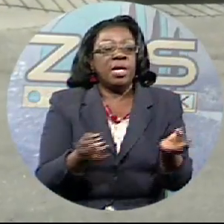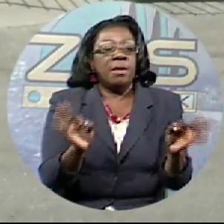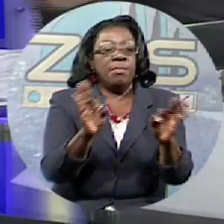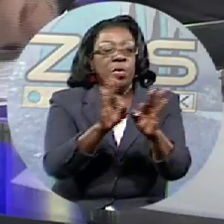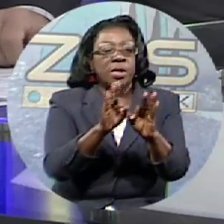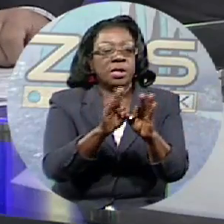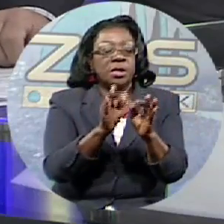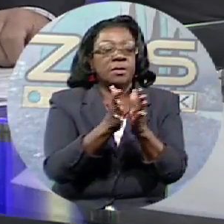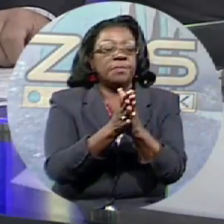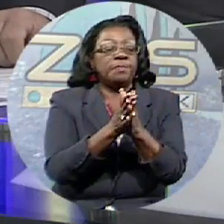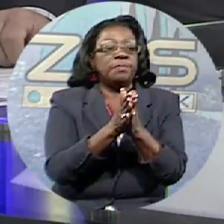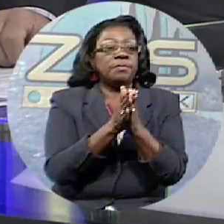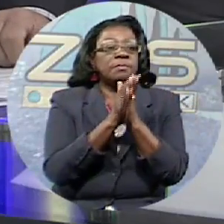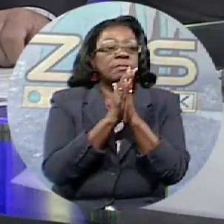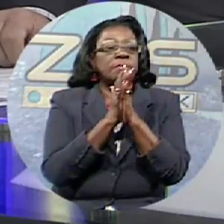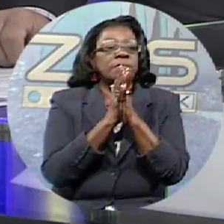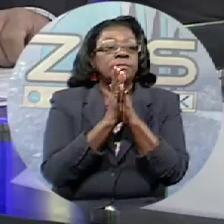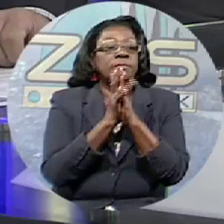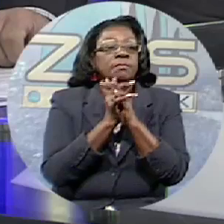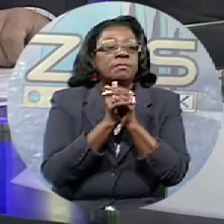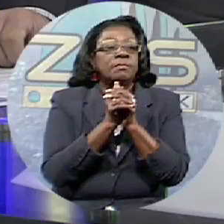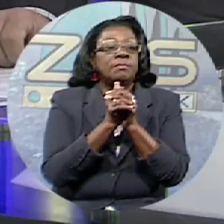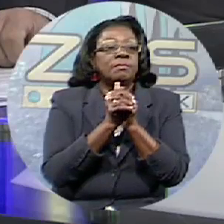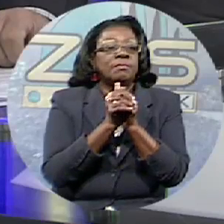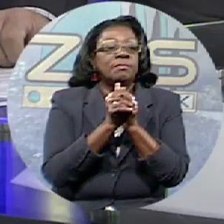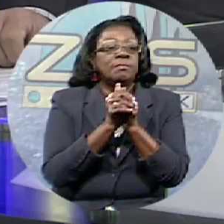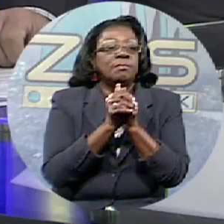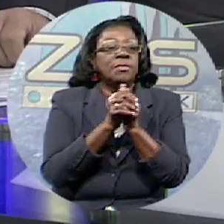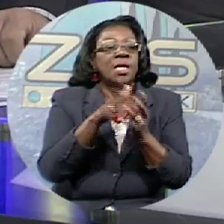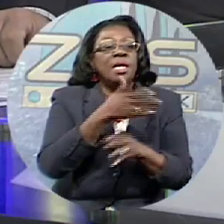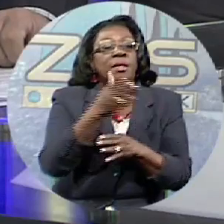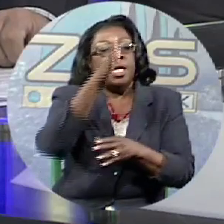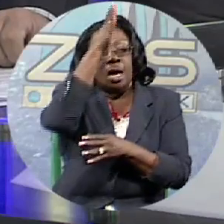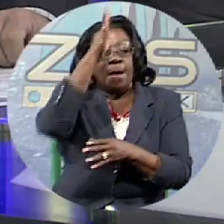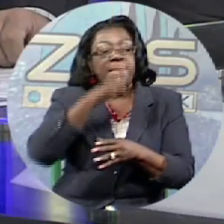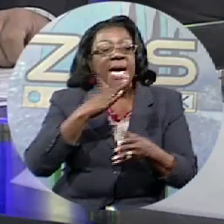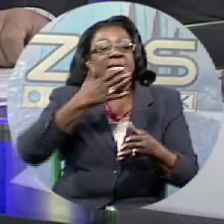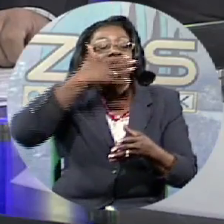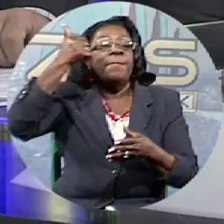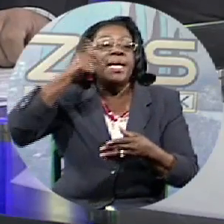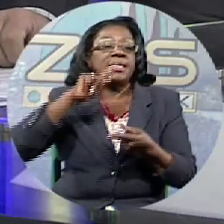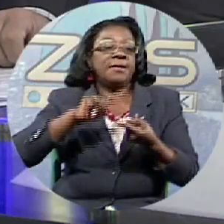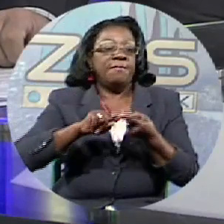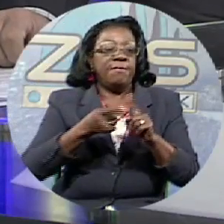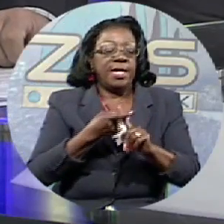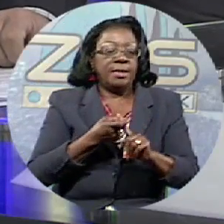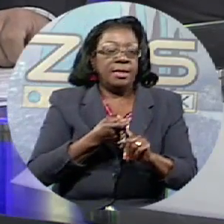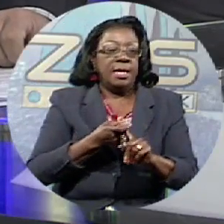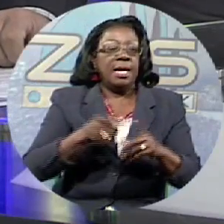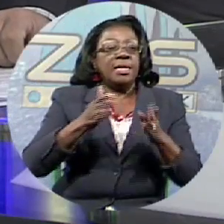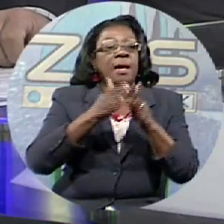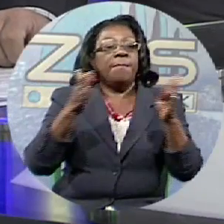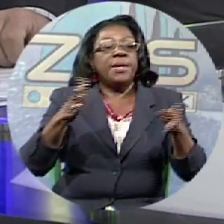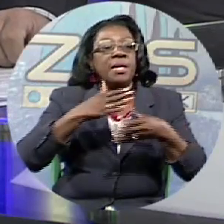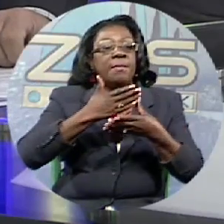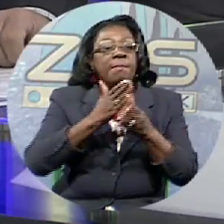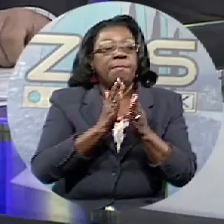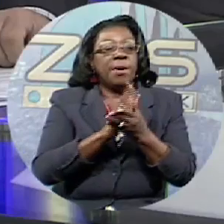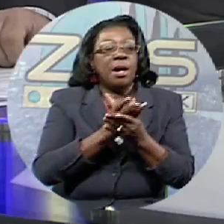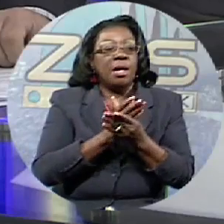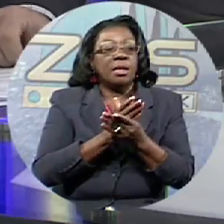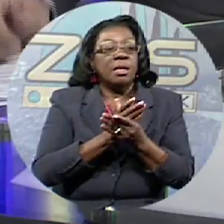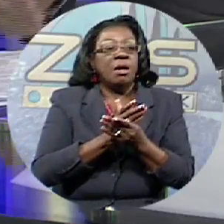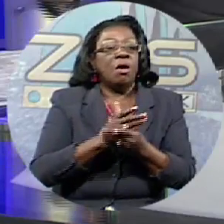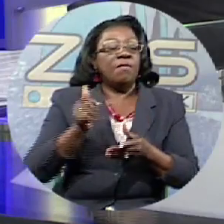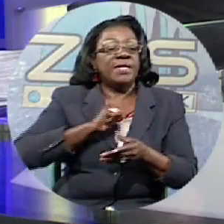Network News. All right, Carla, thanks a lot. Now, they're man's best friend and a big part of the Atlantis security detail. You may not have known it, but the